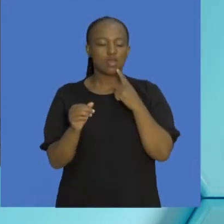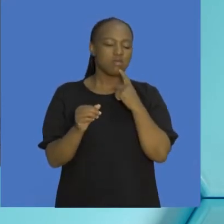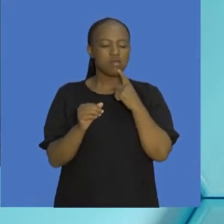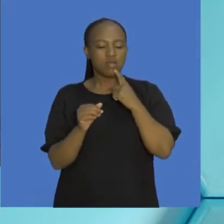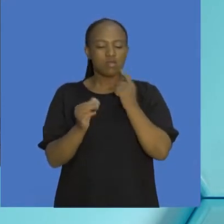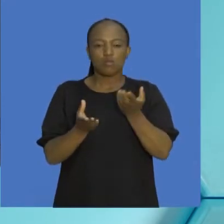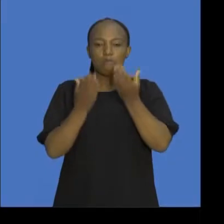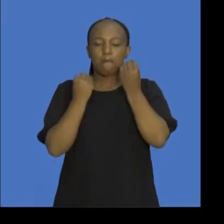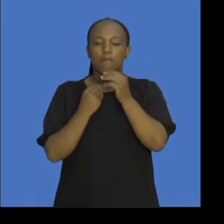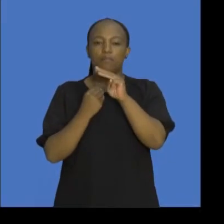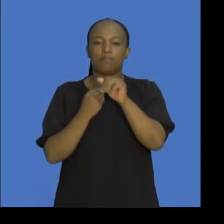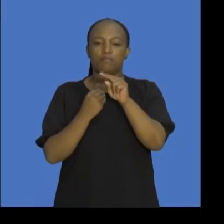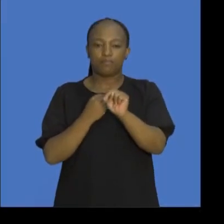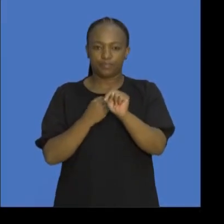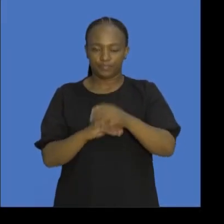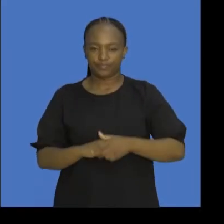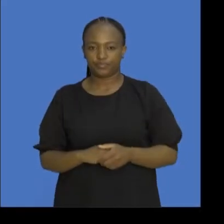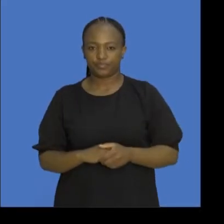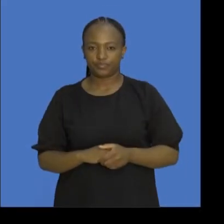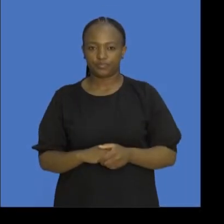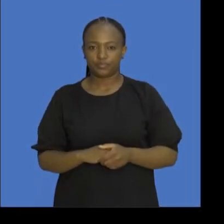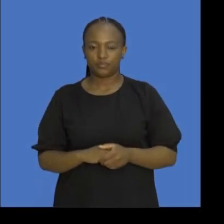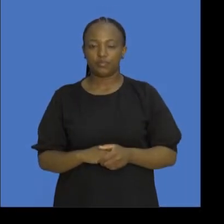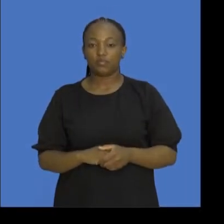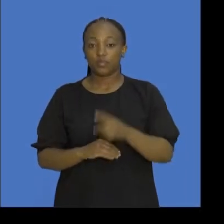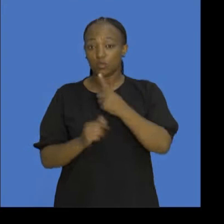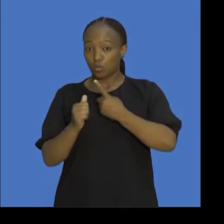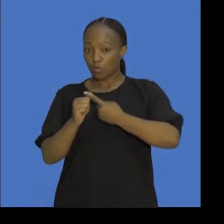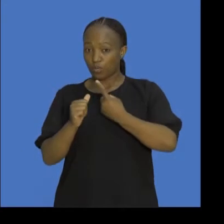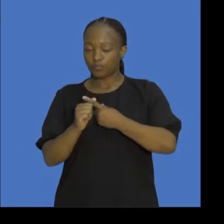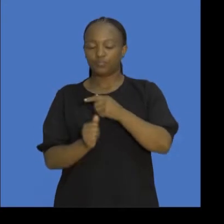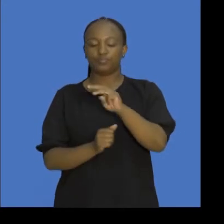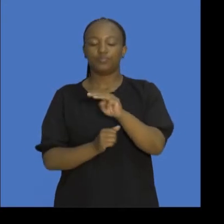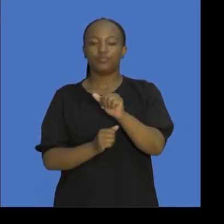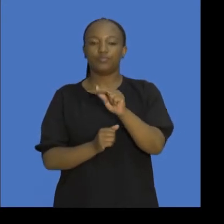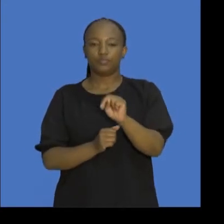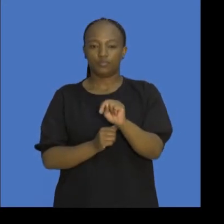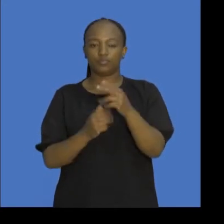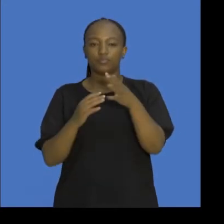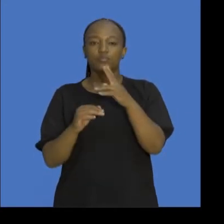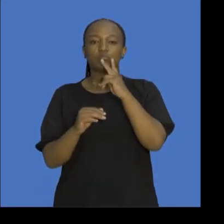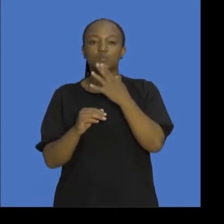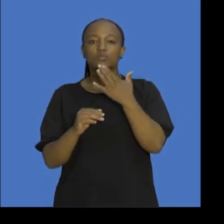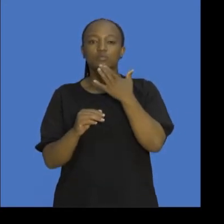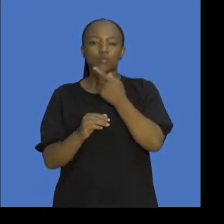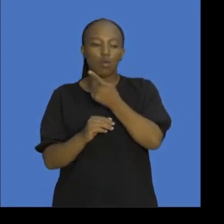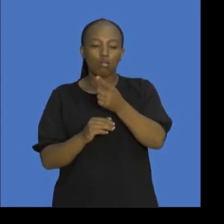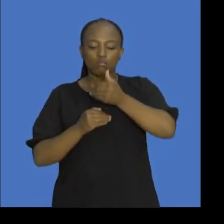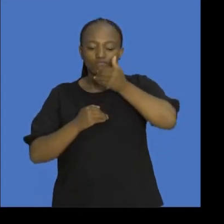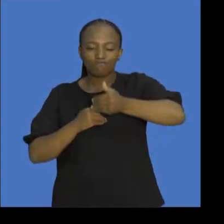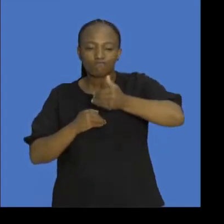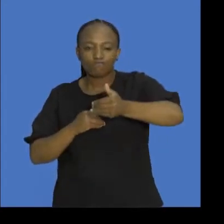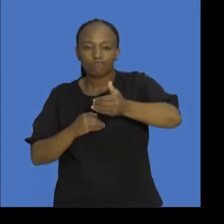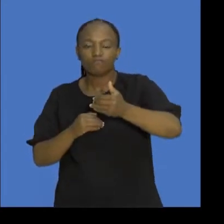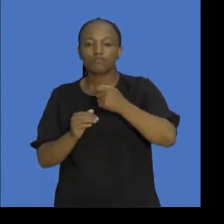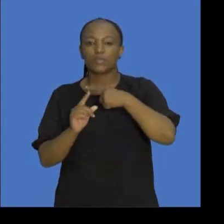mean? So to do the mean, we'll do the sum of all frequencies times